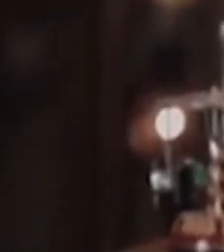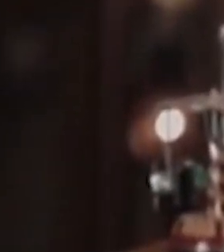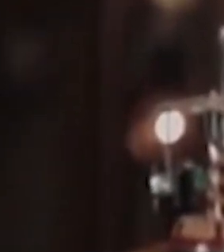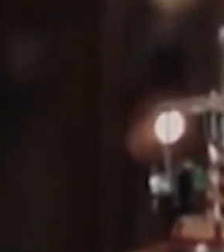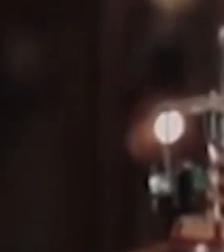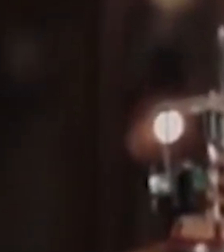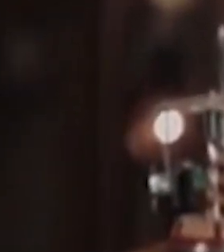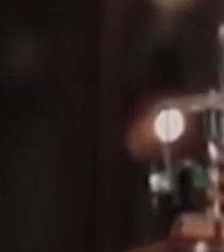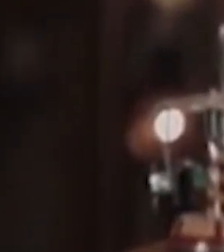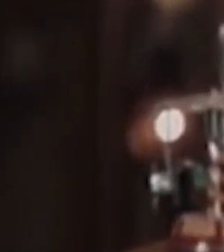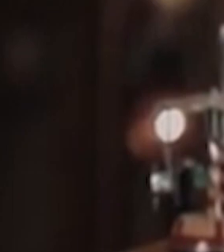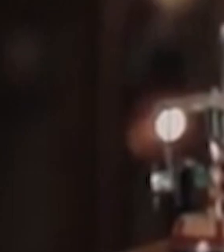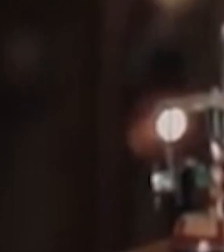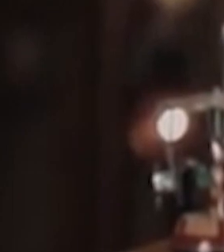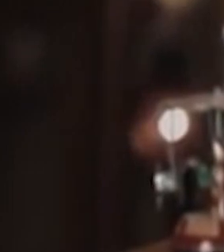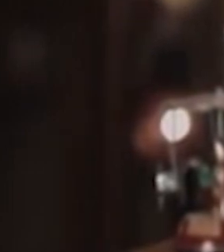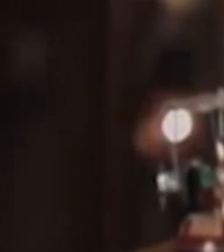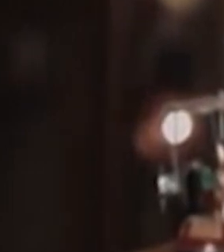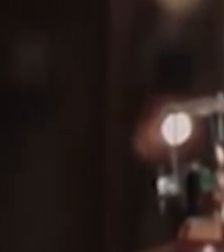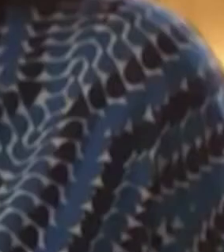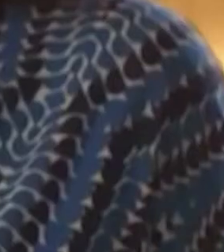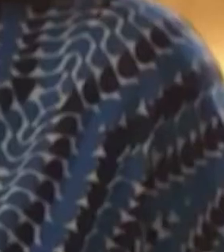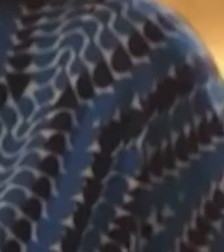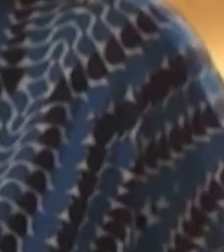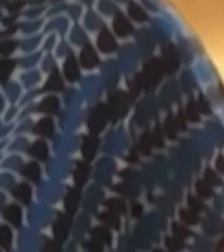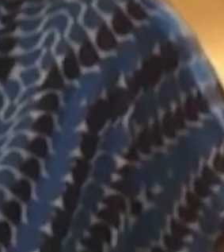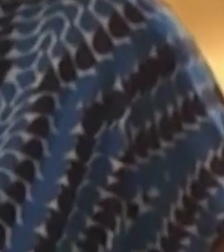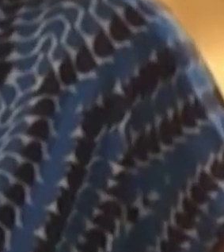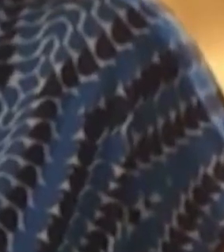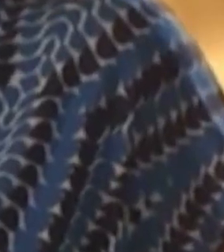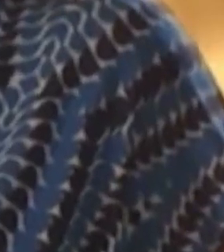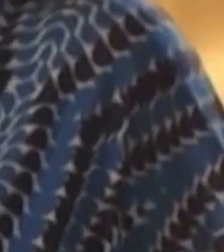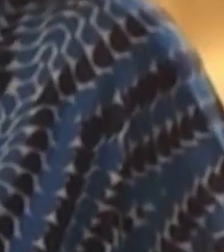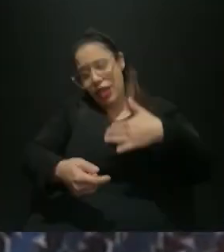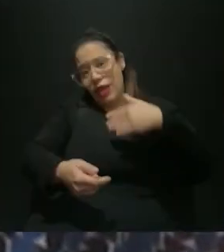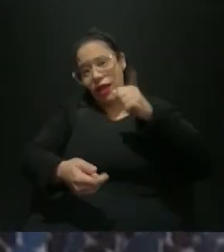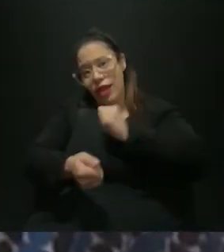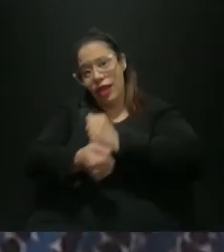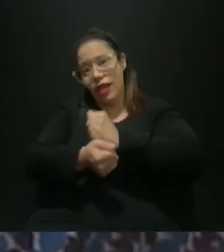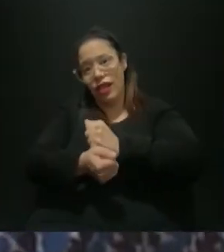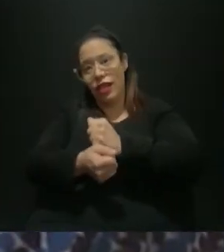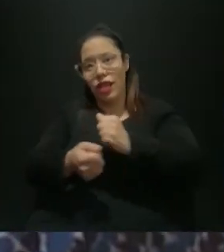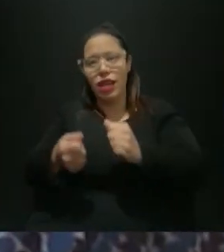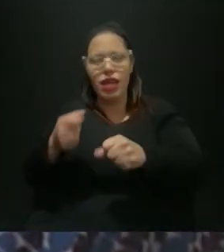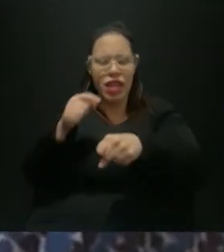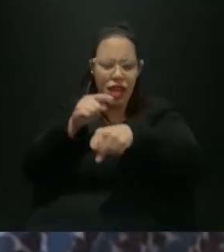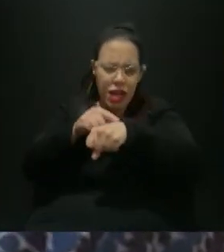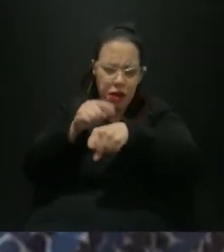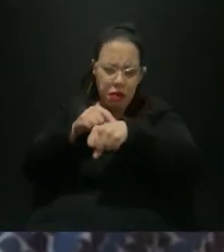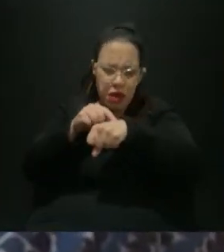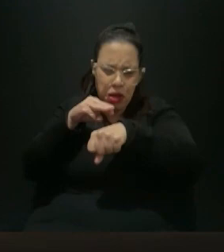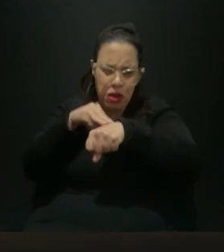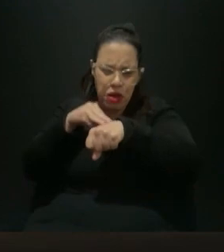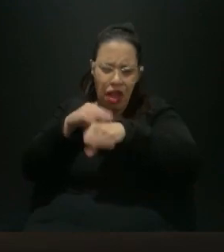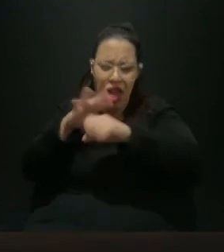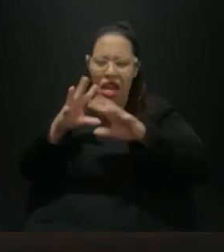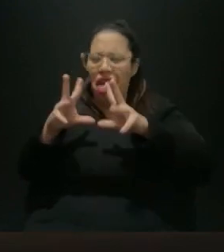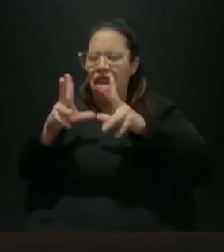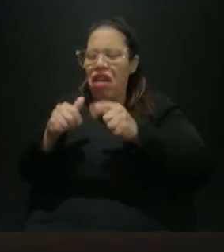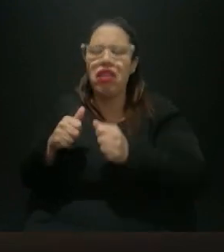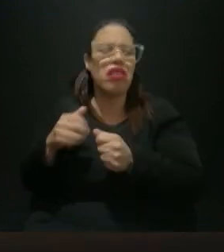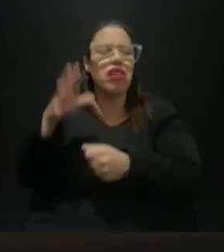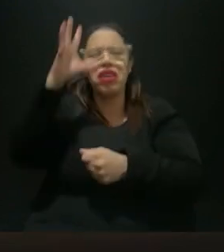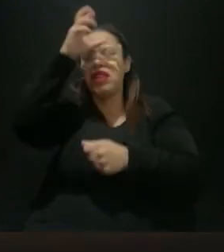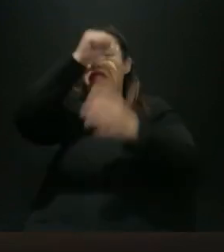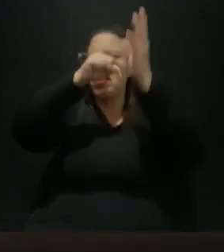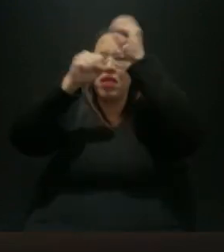Você que estava aí dentro, eu que estava aqui fora. Naquele minuto eu falei, nossa, quanta coisa eu tenho a aprender com você. I had 35